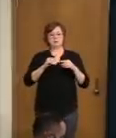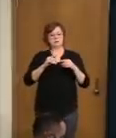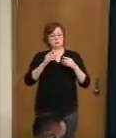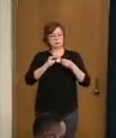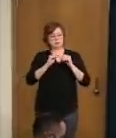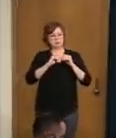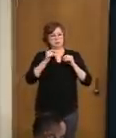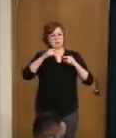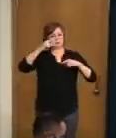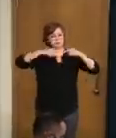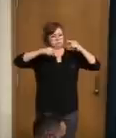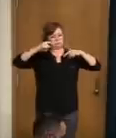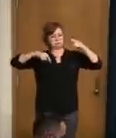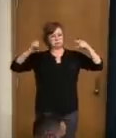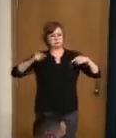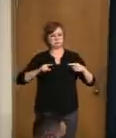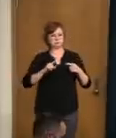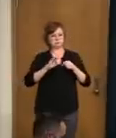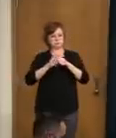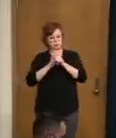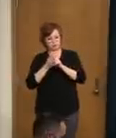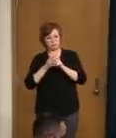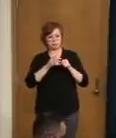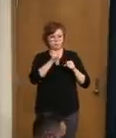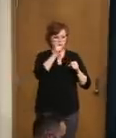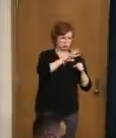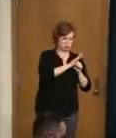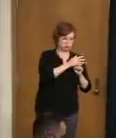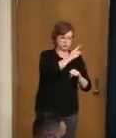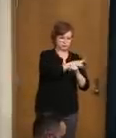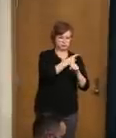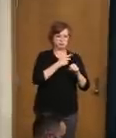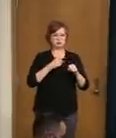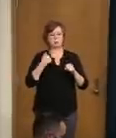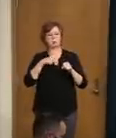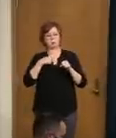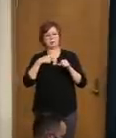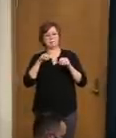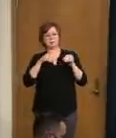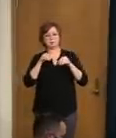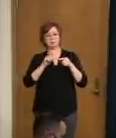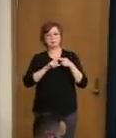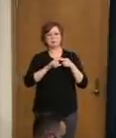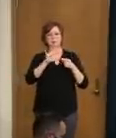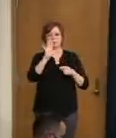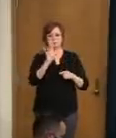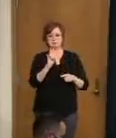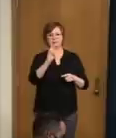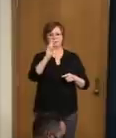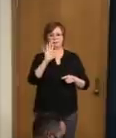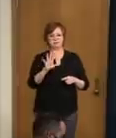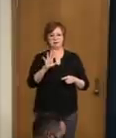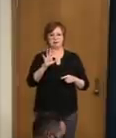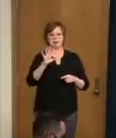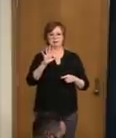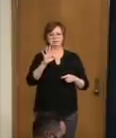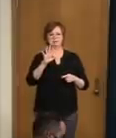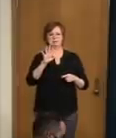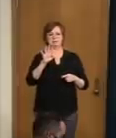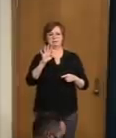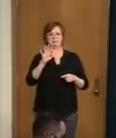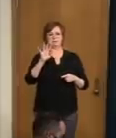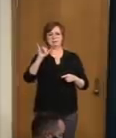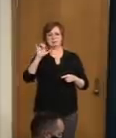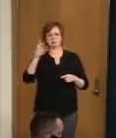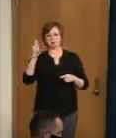fluctuates, and it always does, whether it's COVID or non-COVID, we have the ability to flex capacity, but it's 75. and we're at 95%